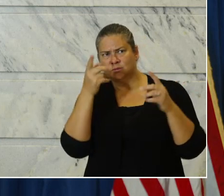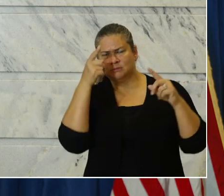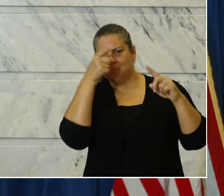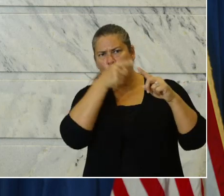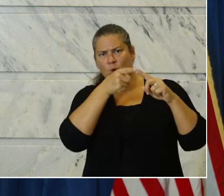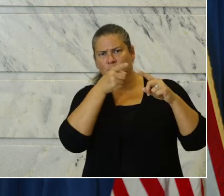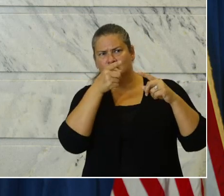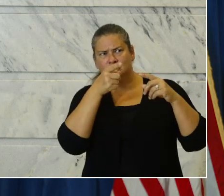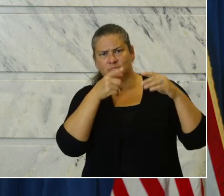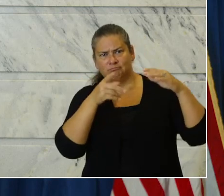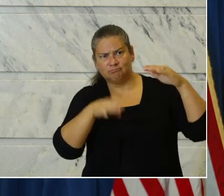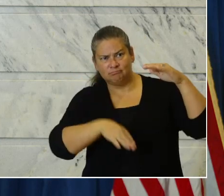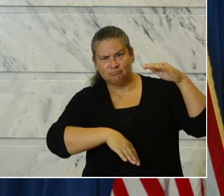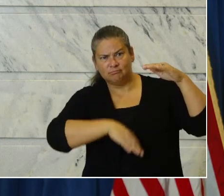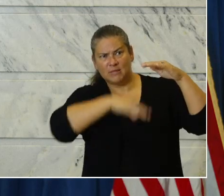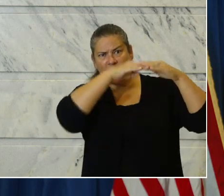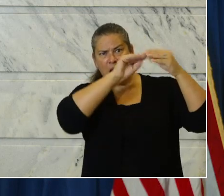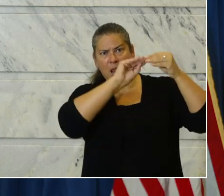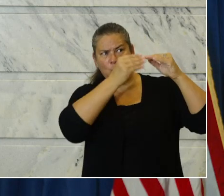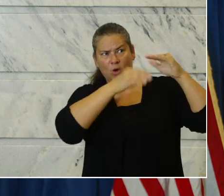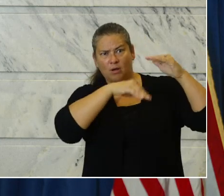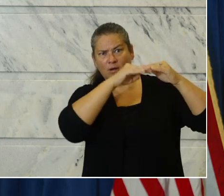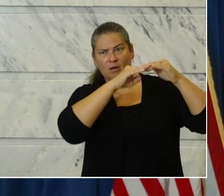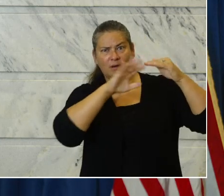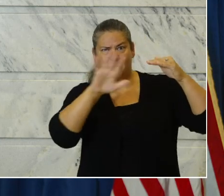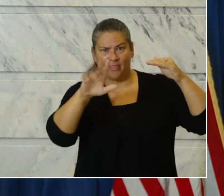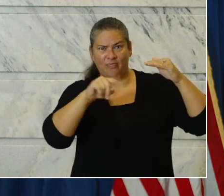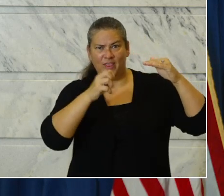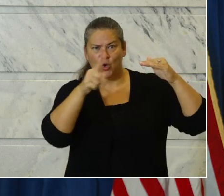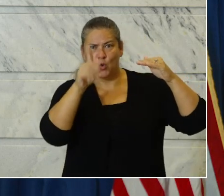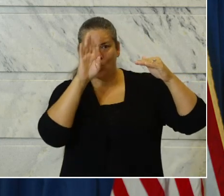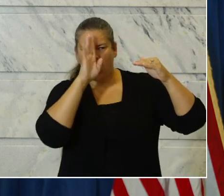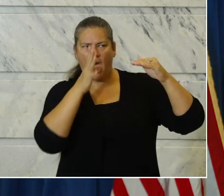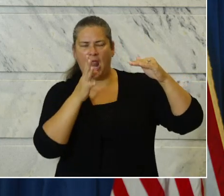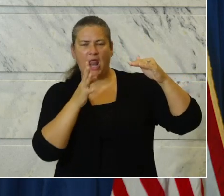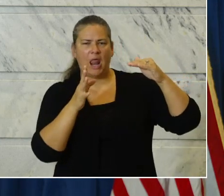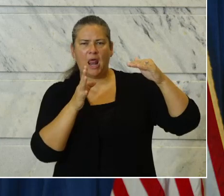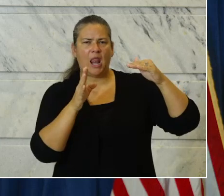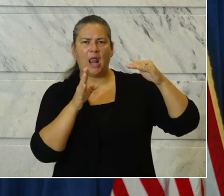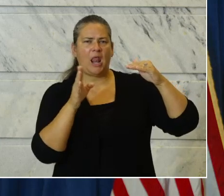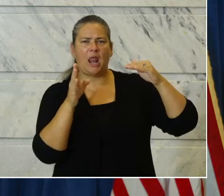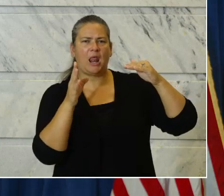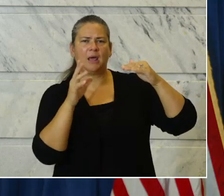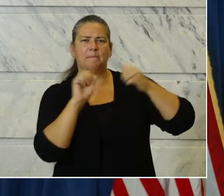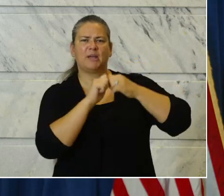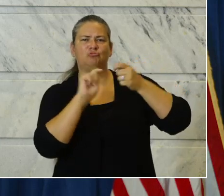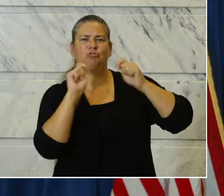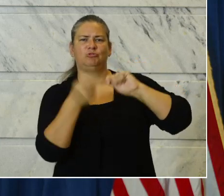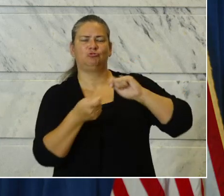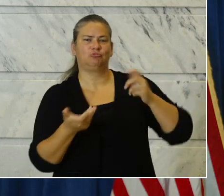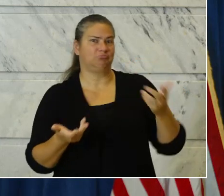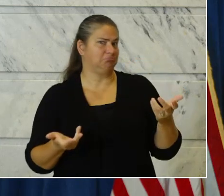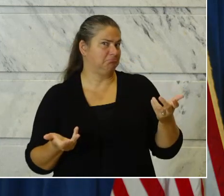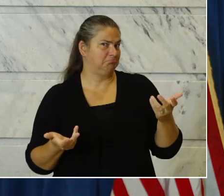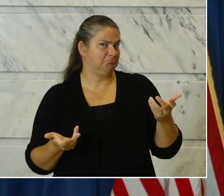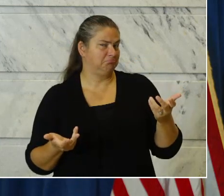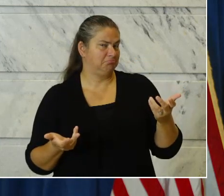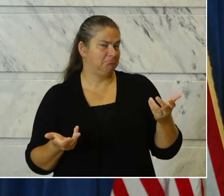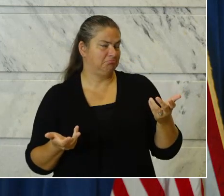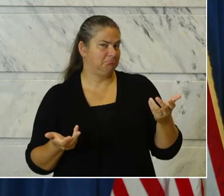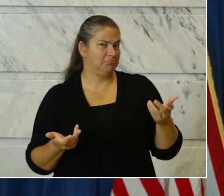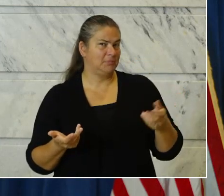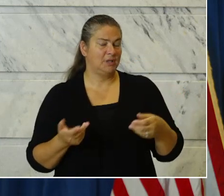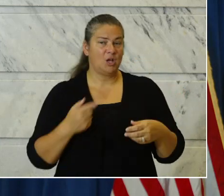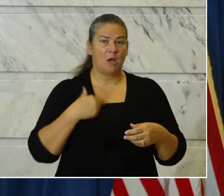become such a high level that you consider making major changes? Part of that could be an explanation by the university where they're seeing